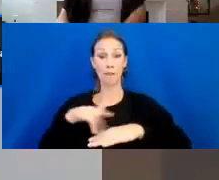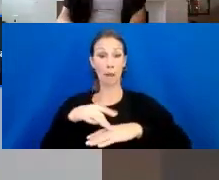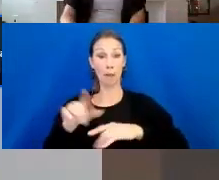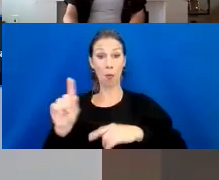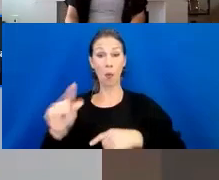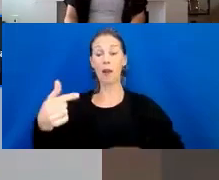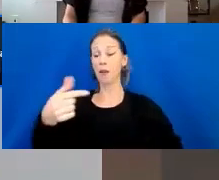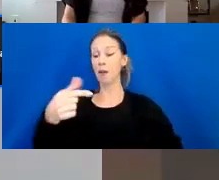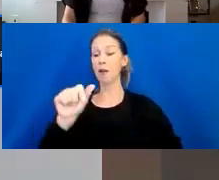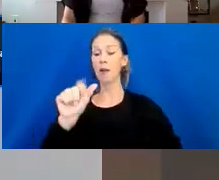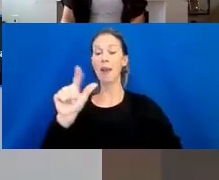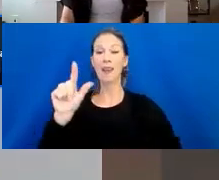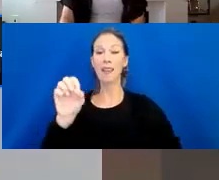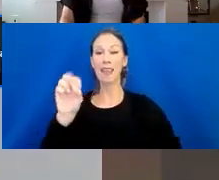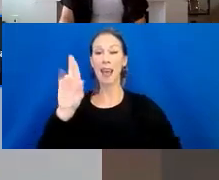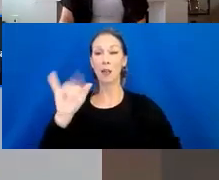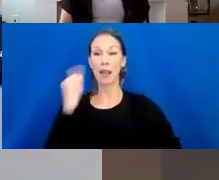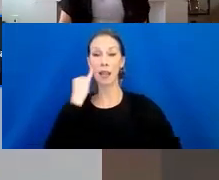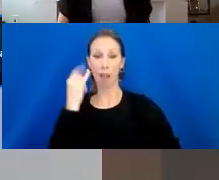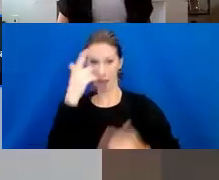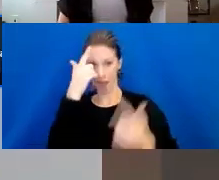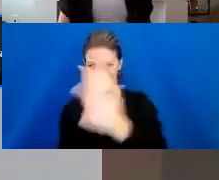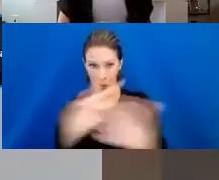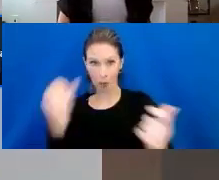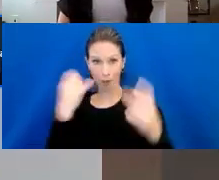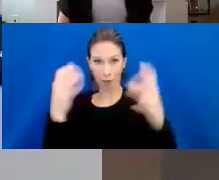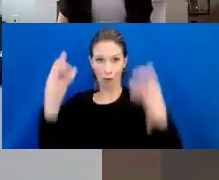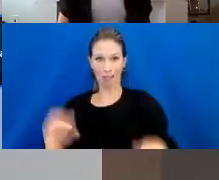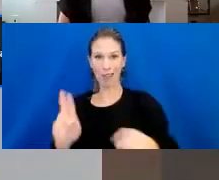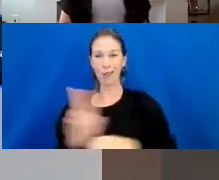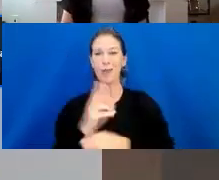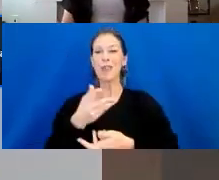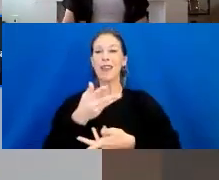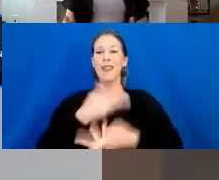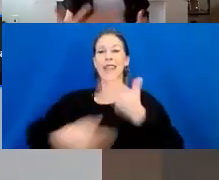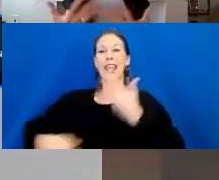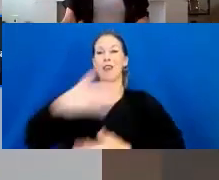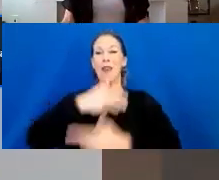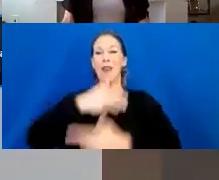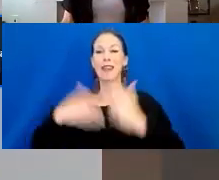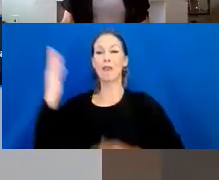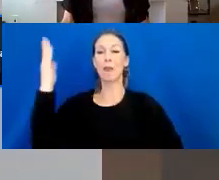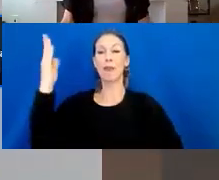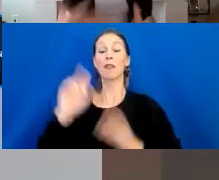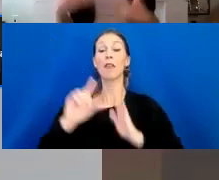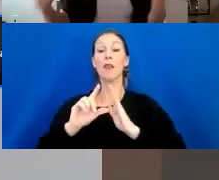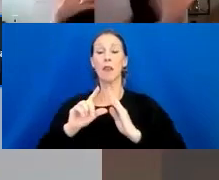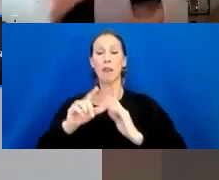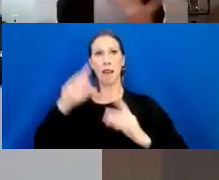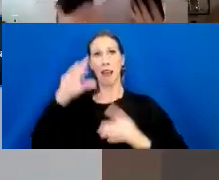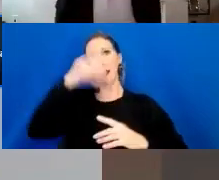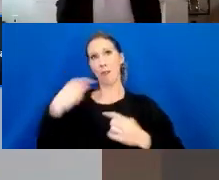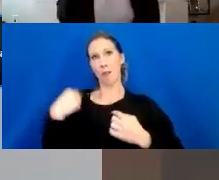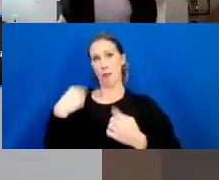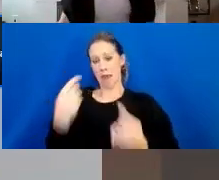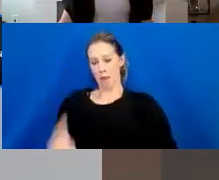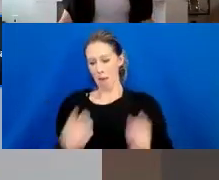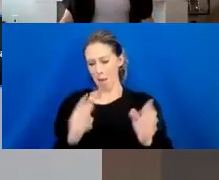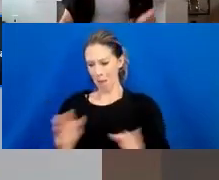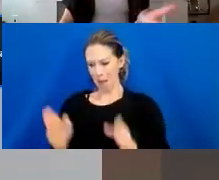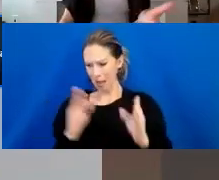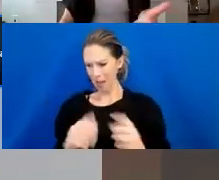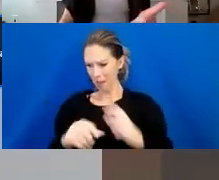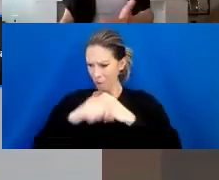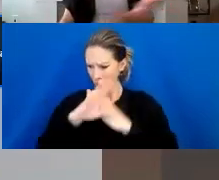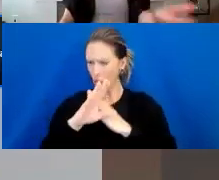to use the interactive presentation. I suppose when we moved to virtual, it was like, oh, is this going to be really different?